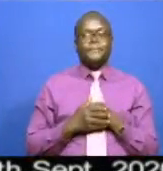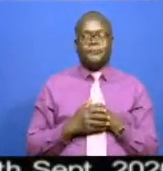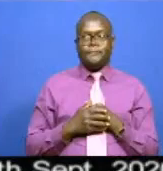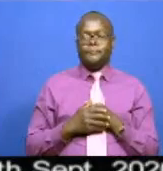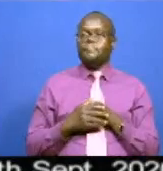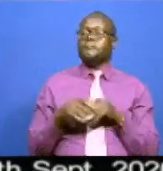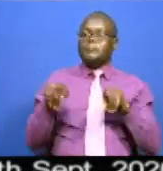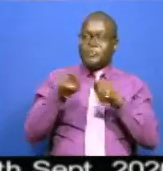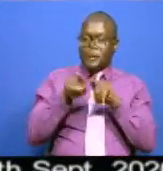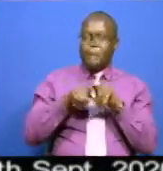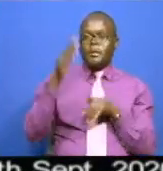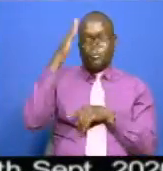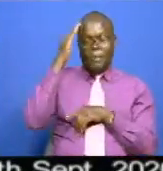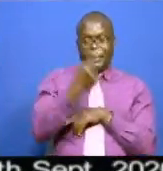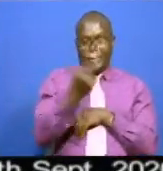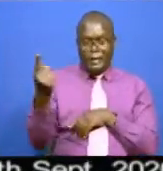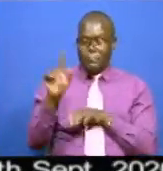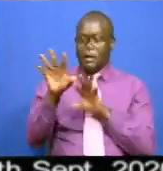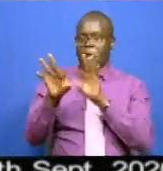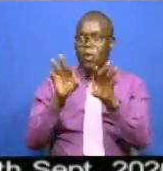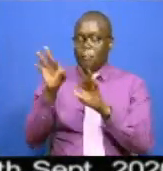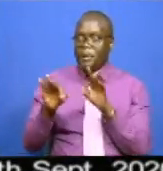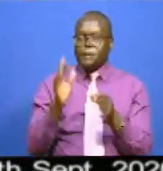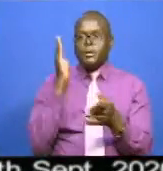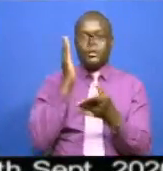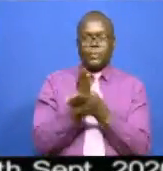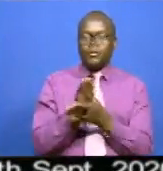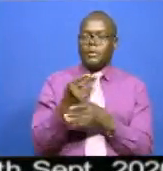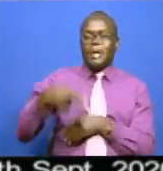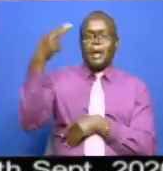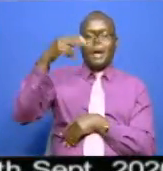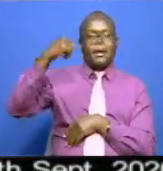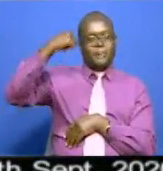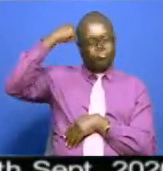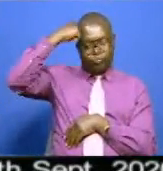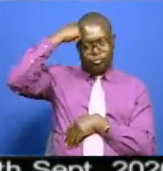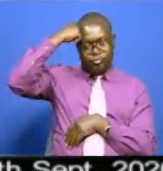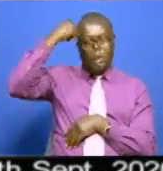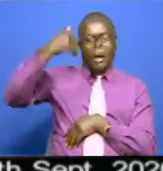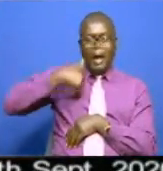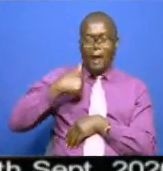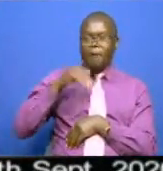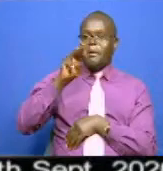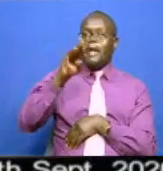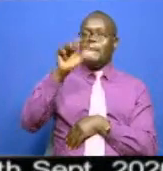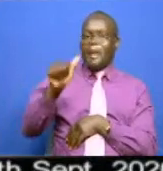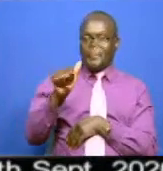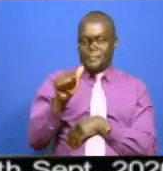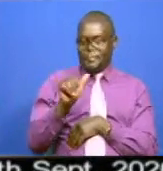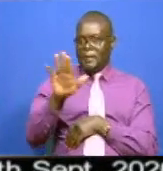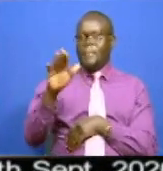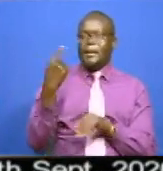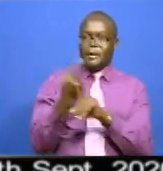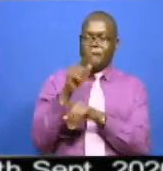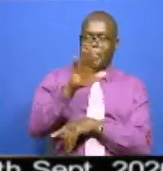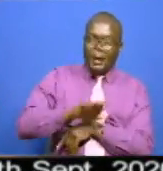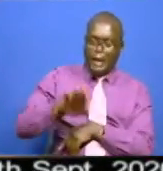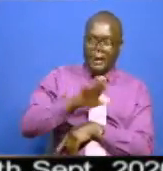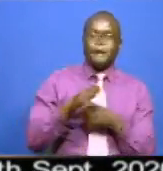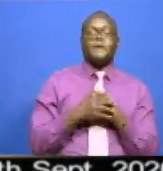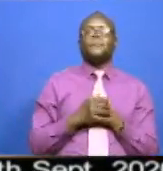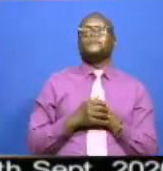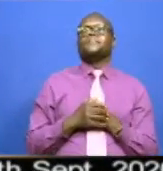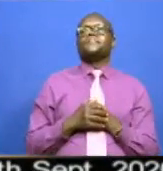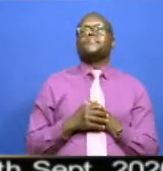to note that each of those three nominees are quite highly qualified. All of them have at least a master's in their various fields.